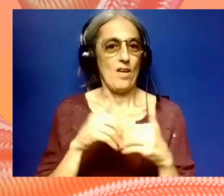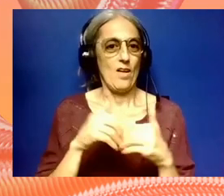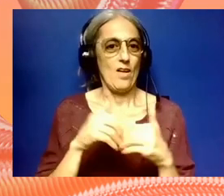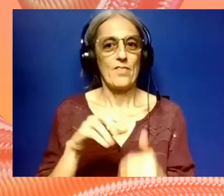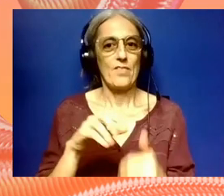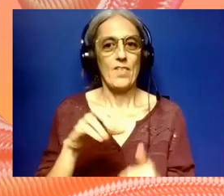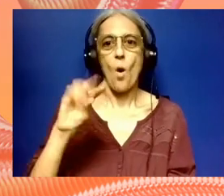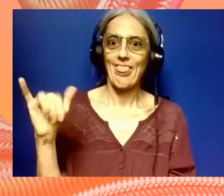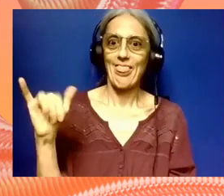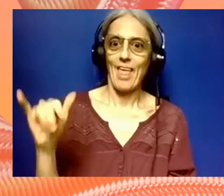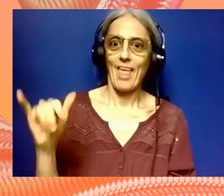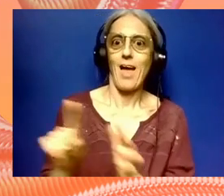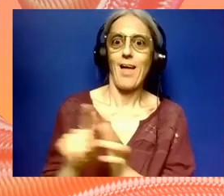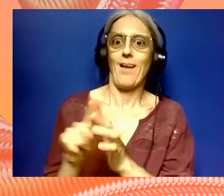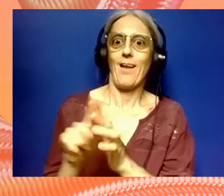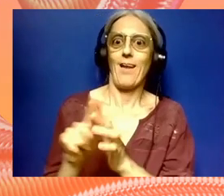Yes.